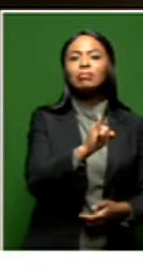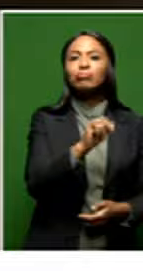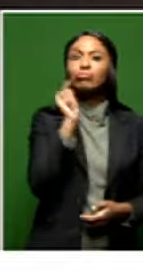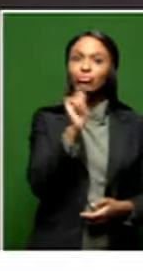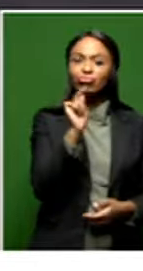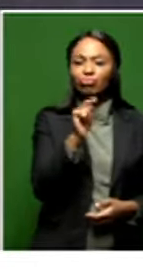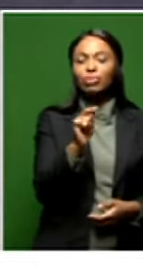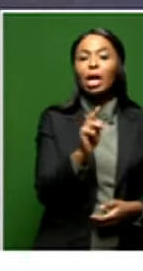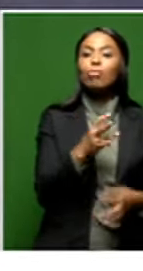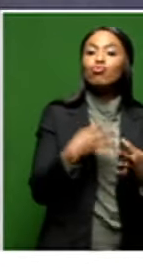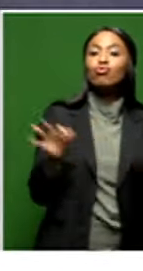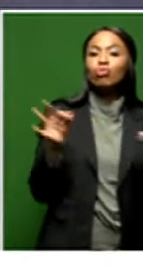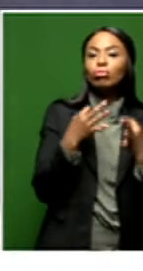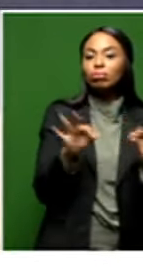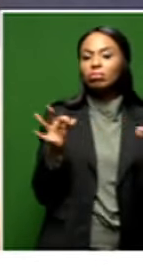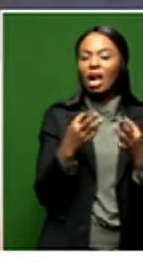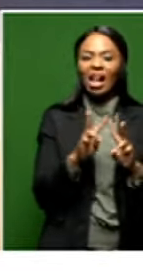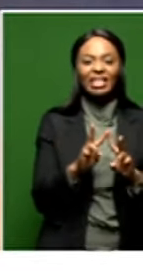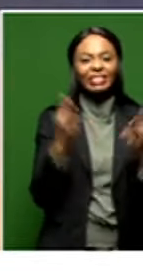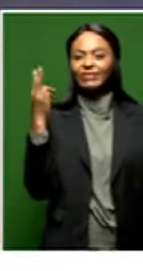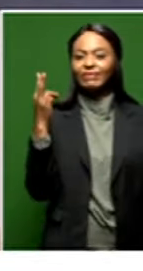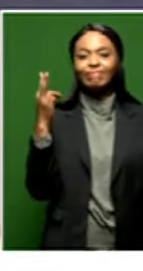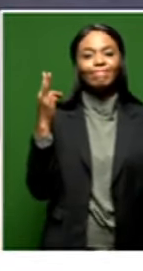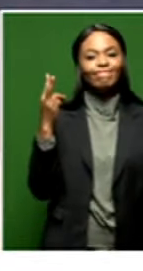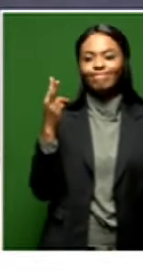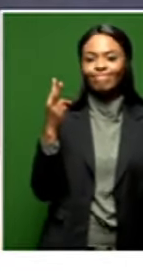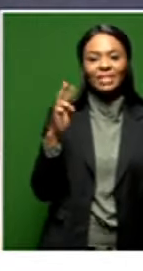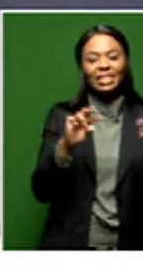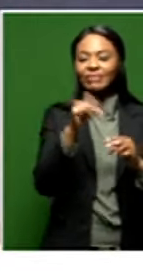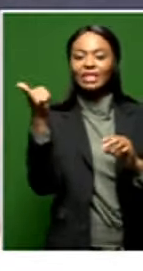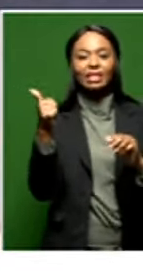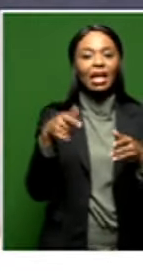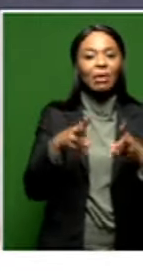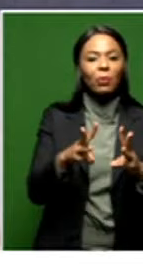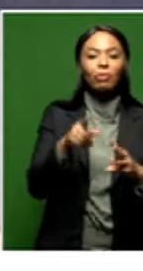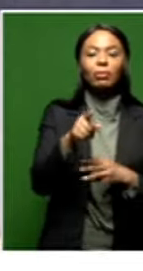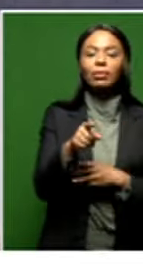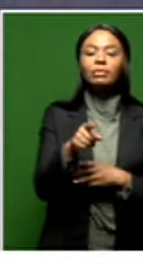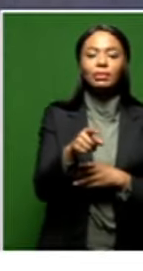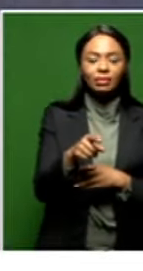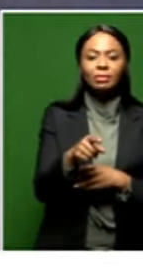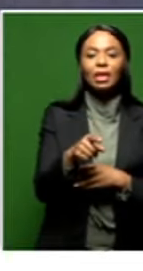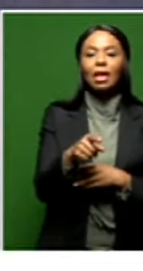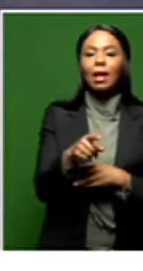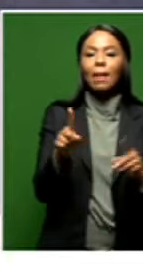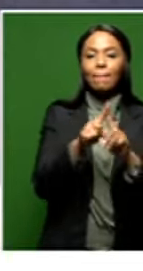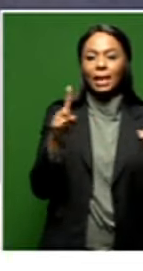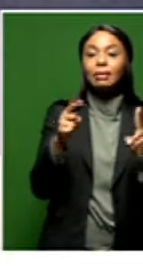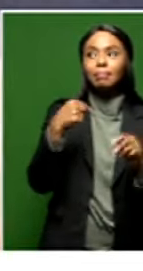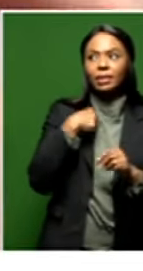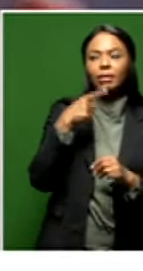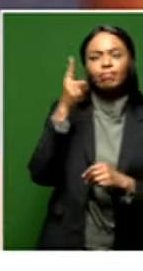his musicality is really on another level. How he hears certain things. And I think I can learn so much from